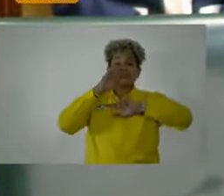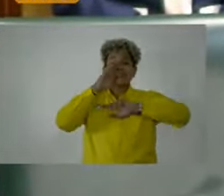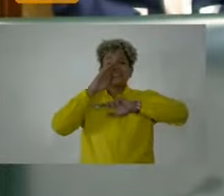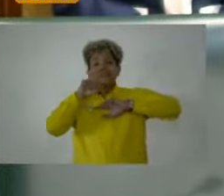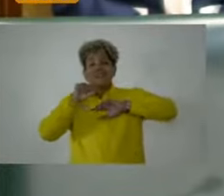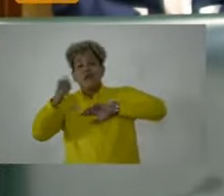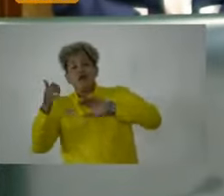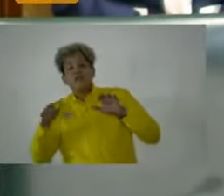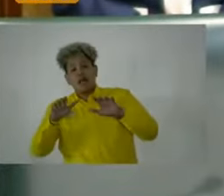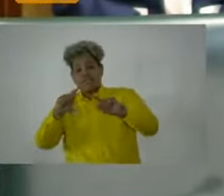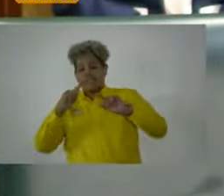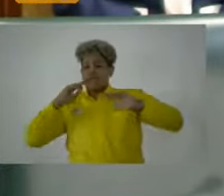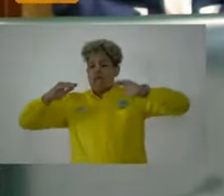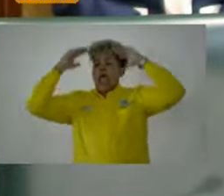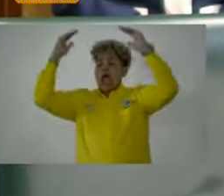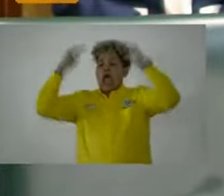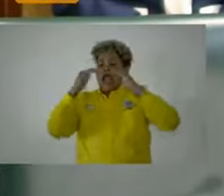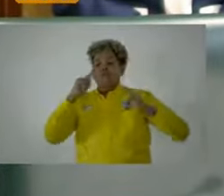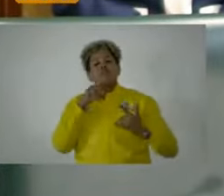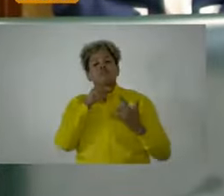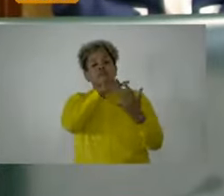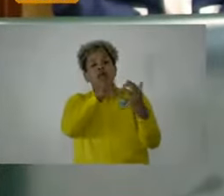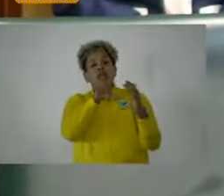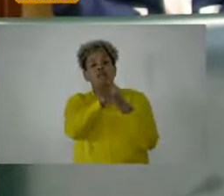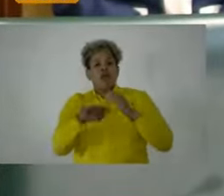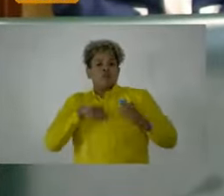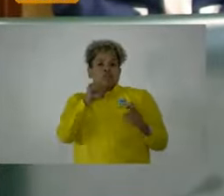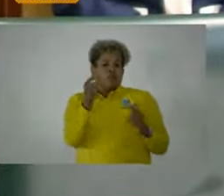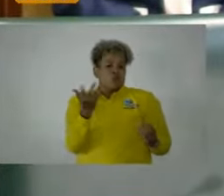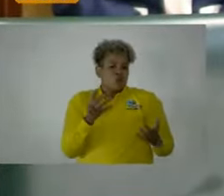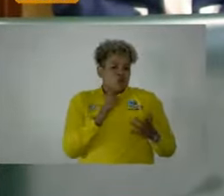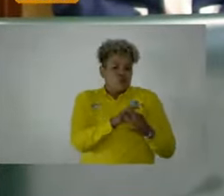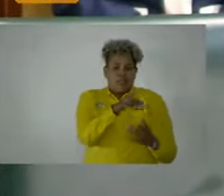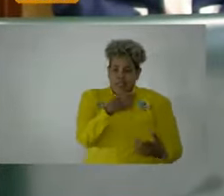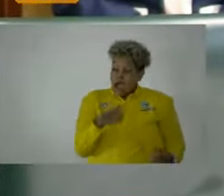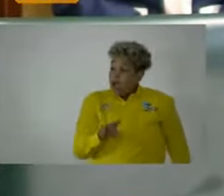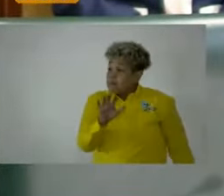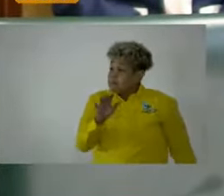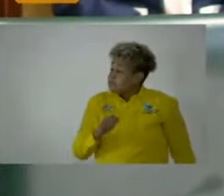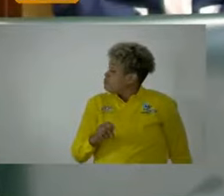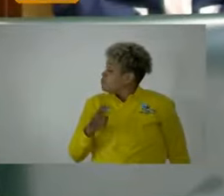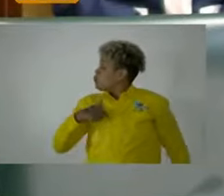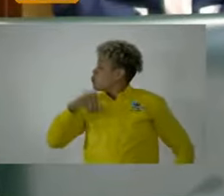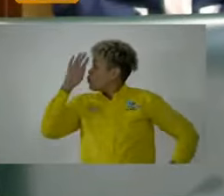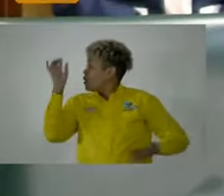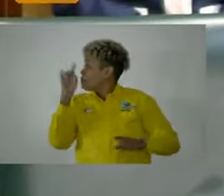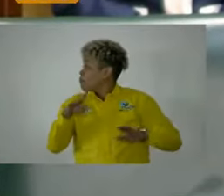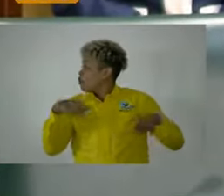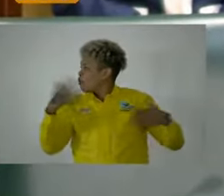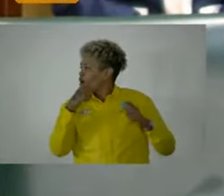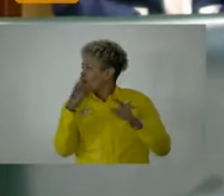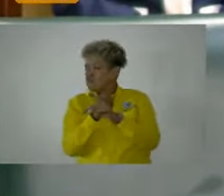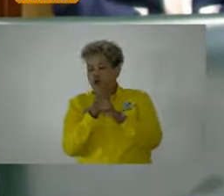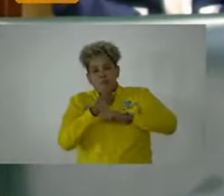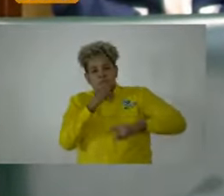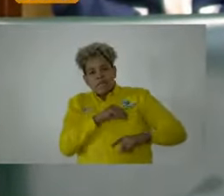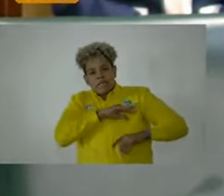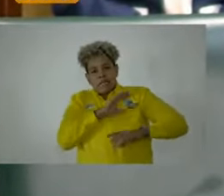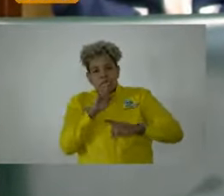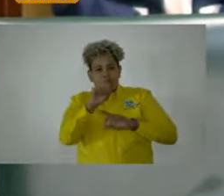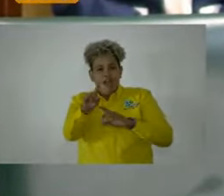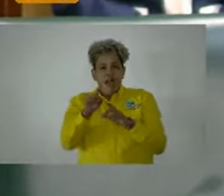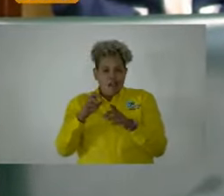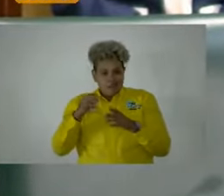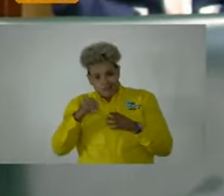activities and high levels of violent crime. We need to do something about that. And we will put in place proper and dignified